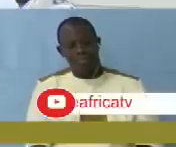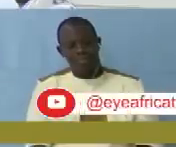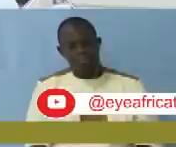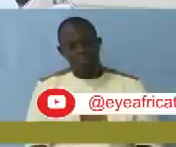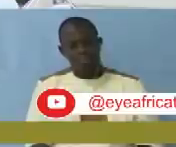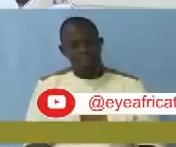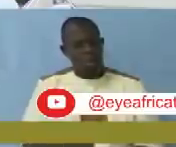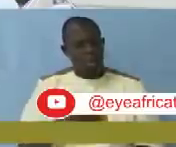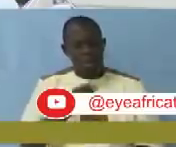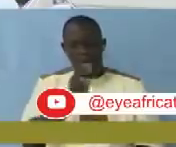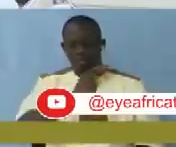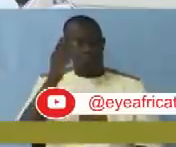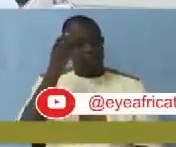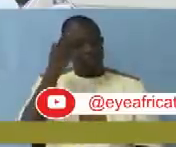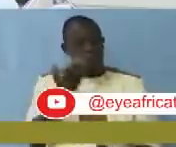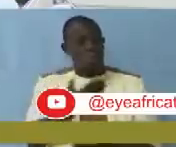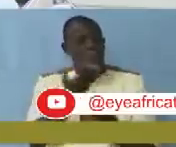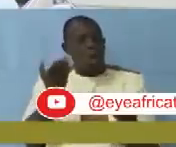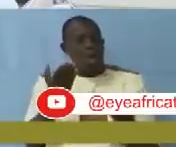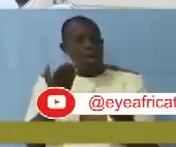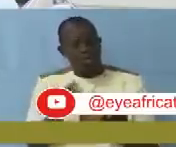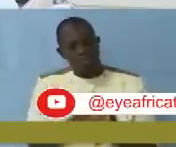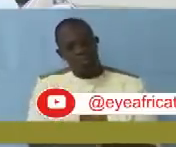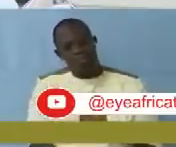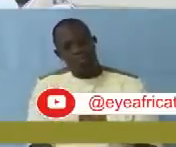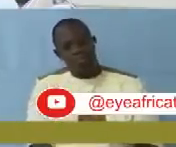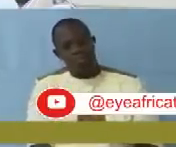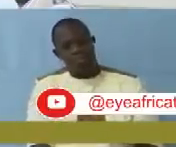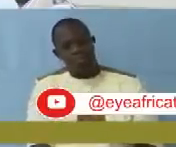don't think so. And the reason being,